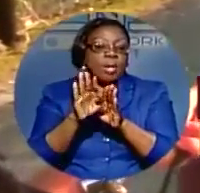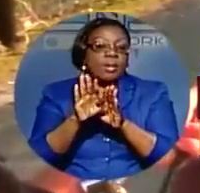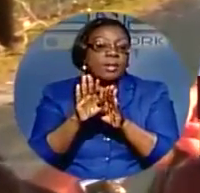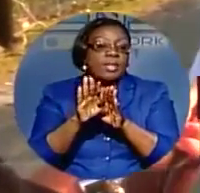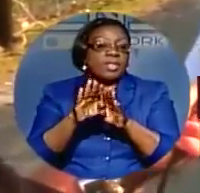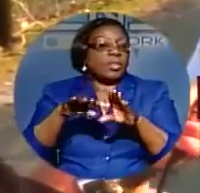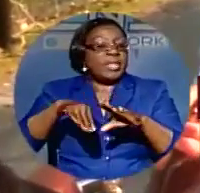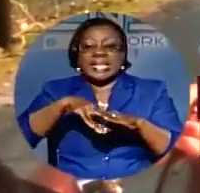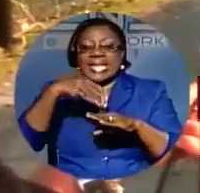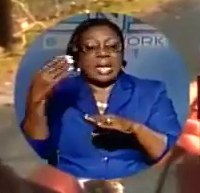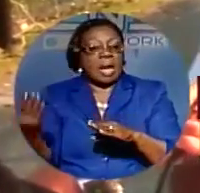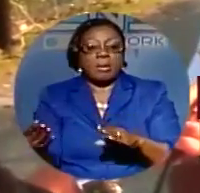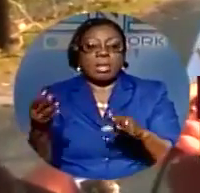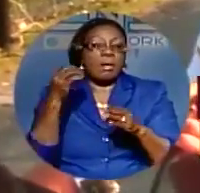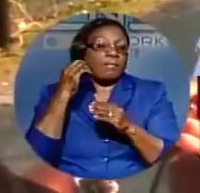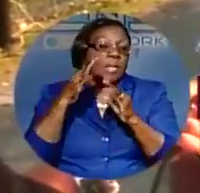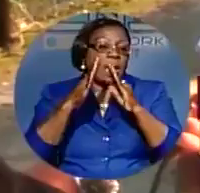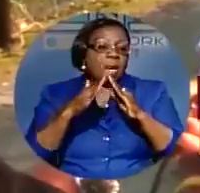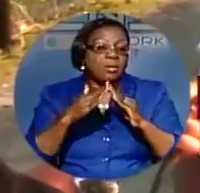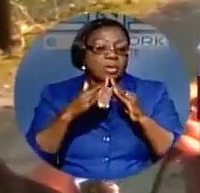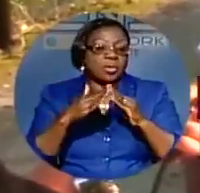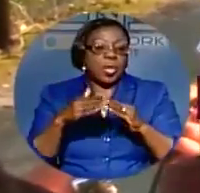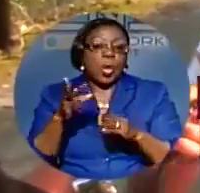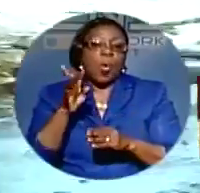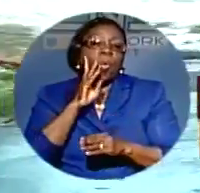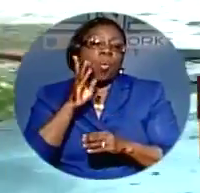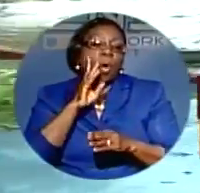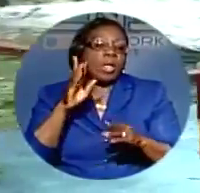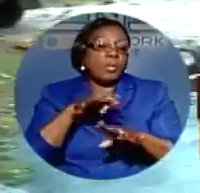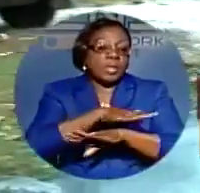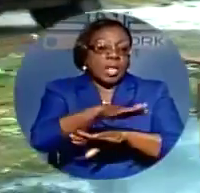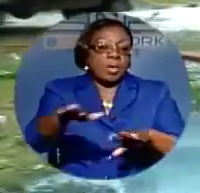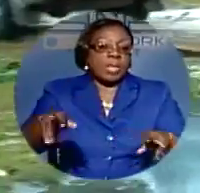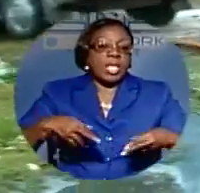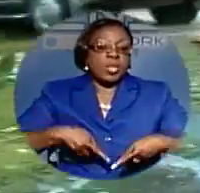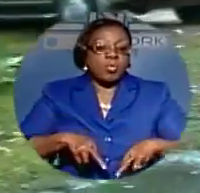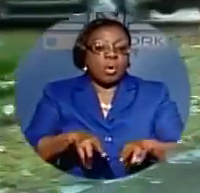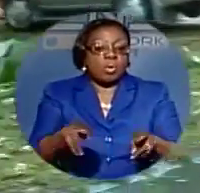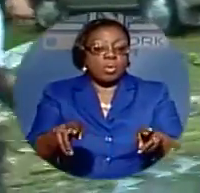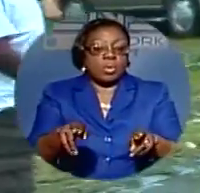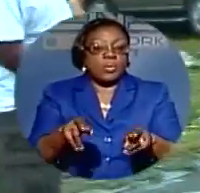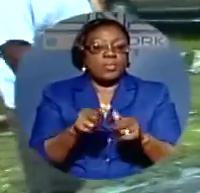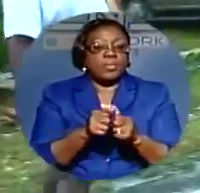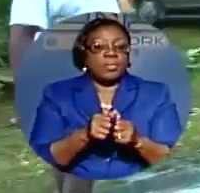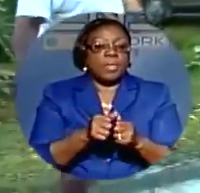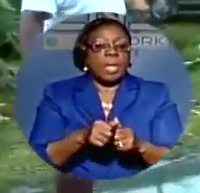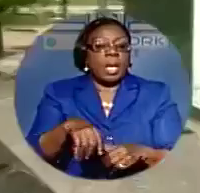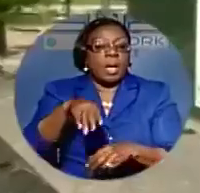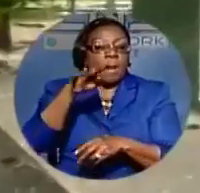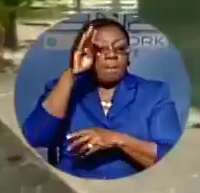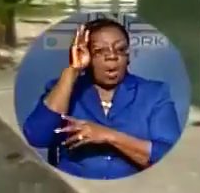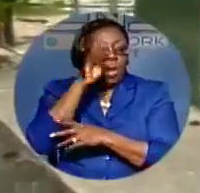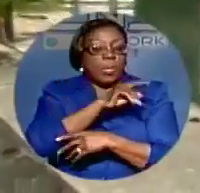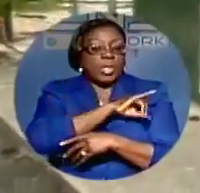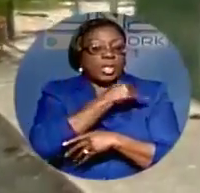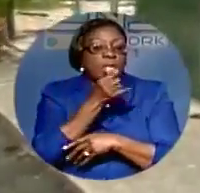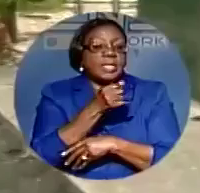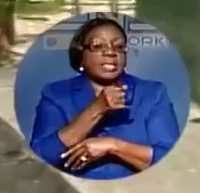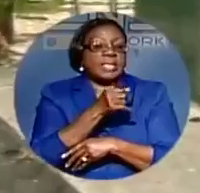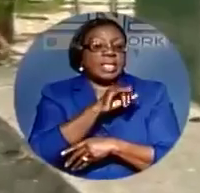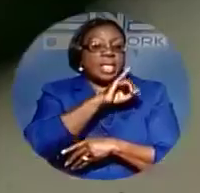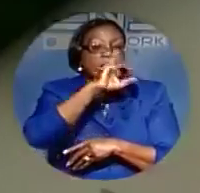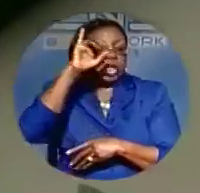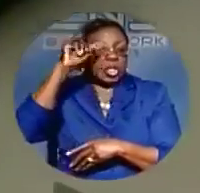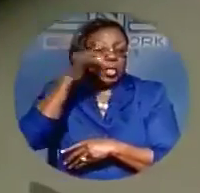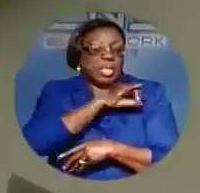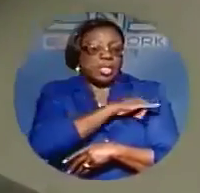doors, water all over the place. Not inside the house, but in the road. Resident Baldwin Johnson and business owner Johnny